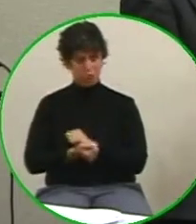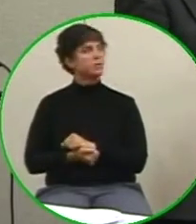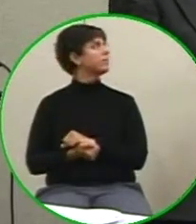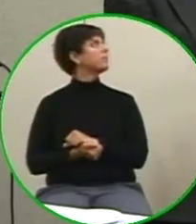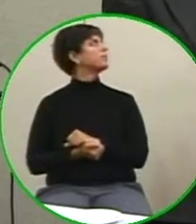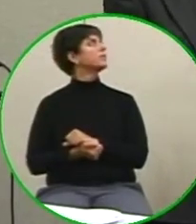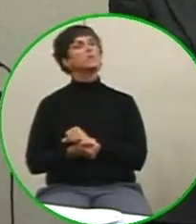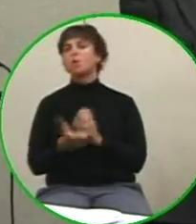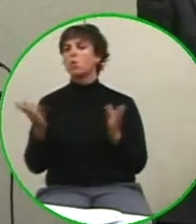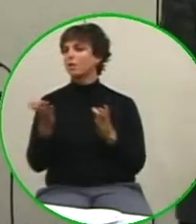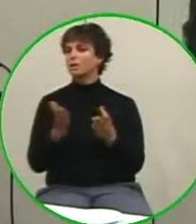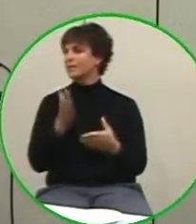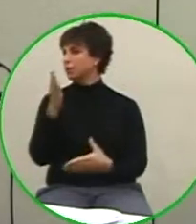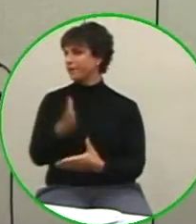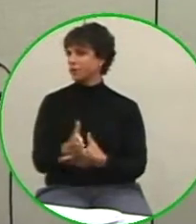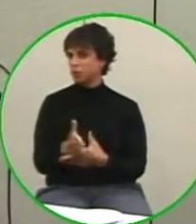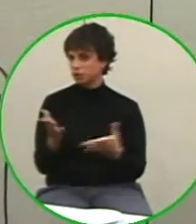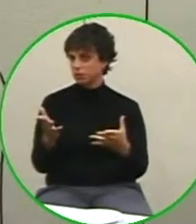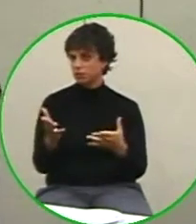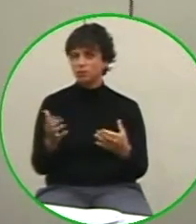the intervention?